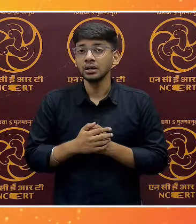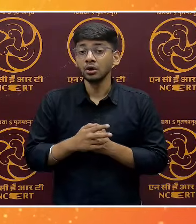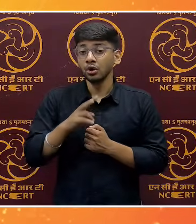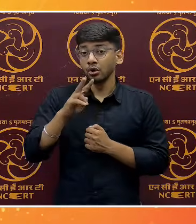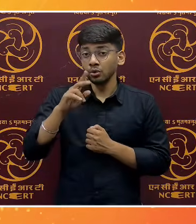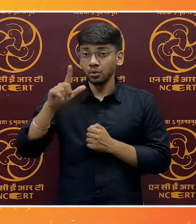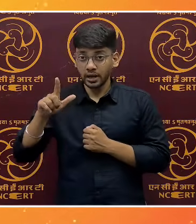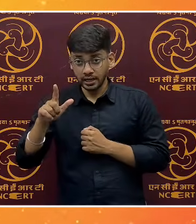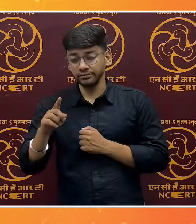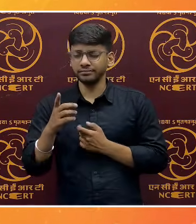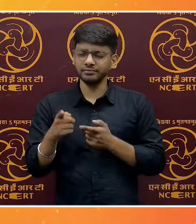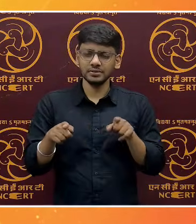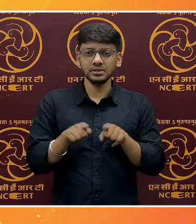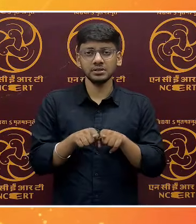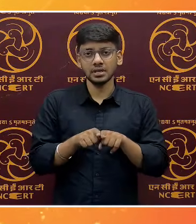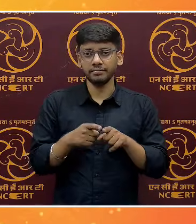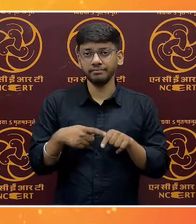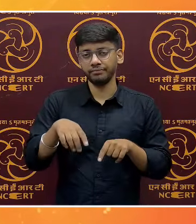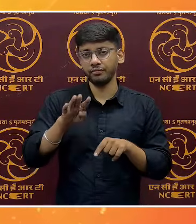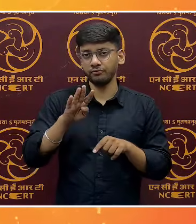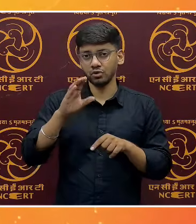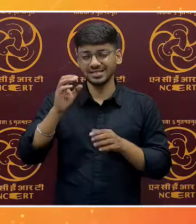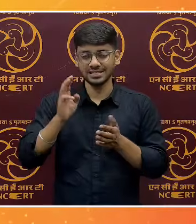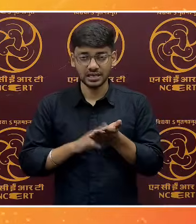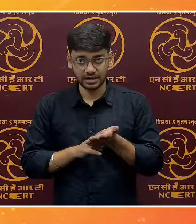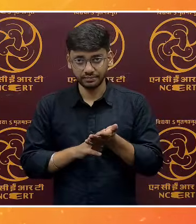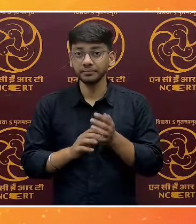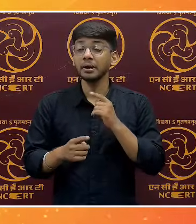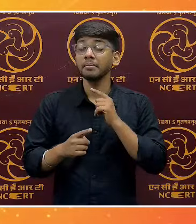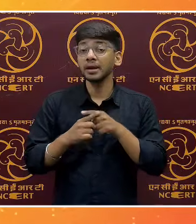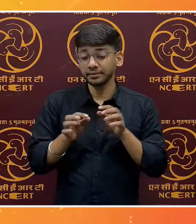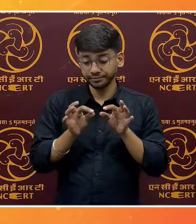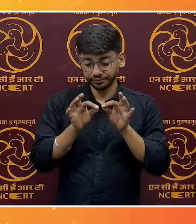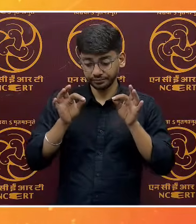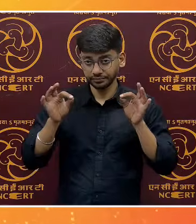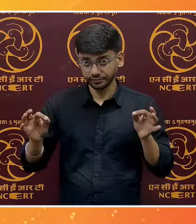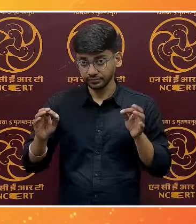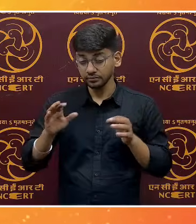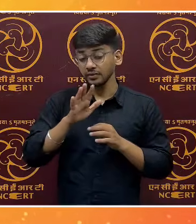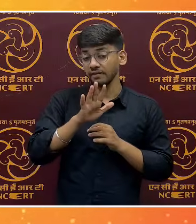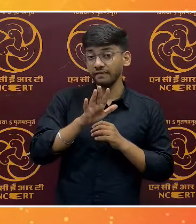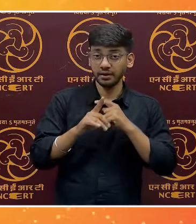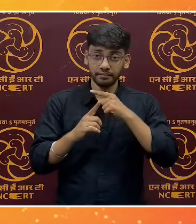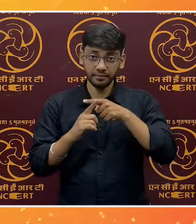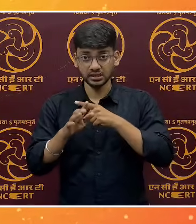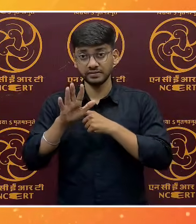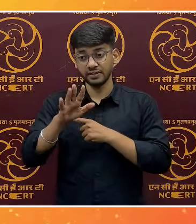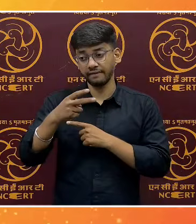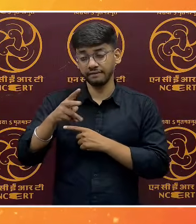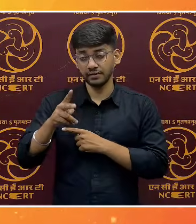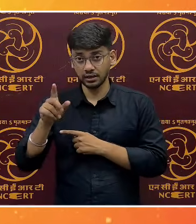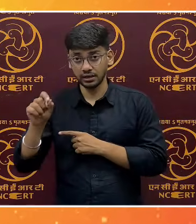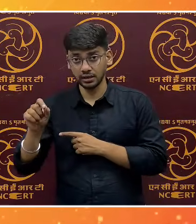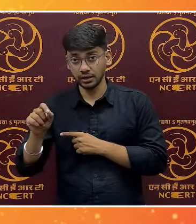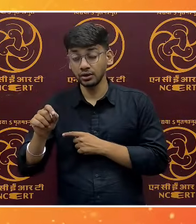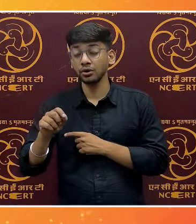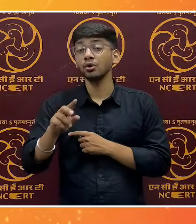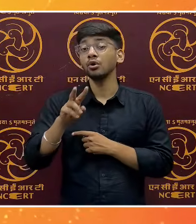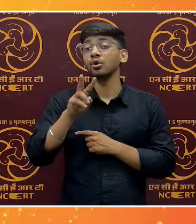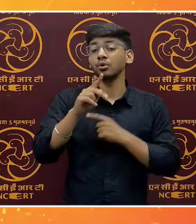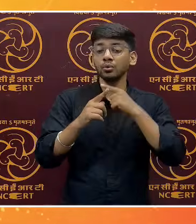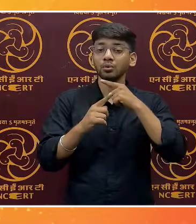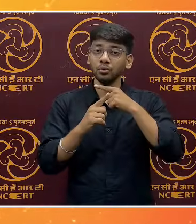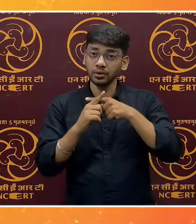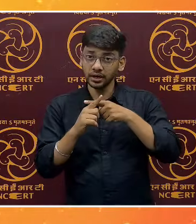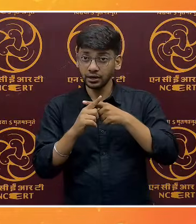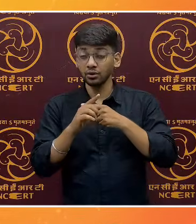also 4. So this is 4 centimeter, and B is 5. 5 plus 5 is 10, or 2 into 5 is also